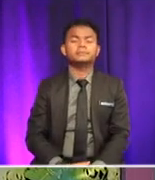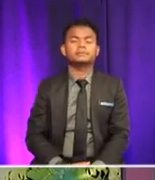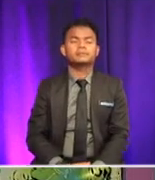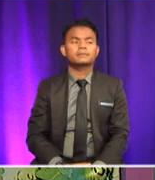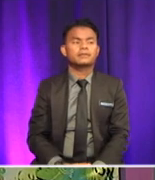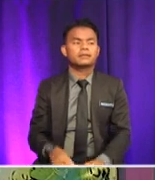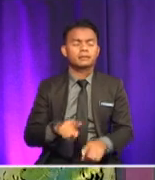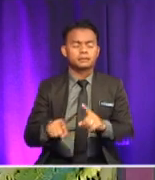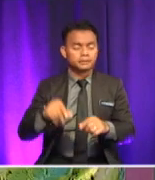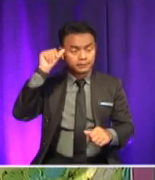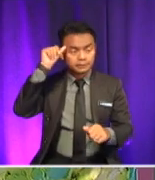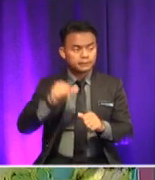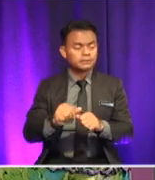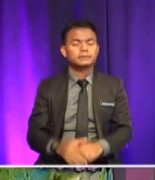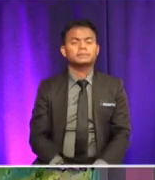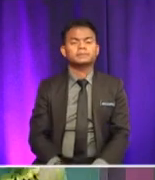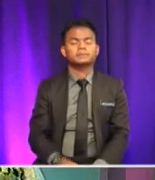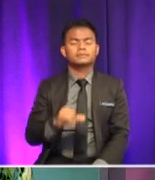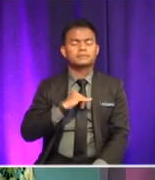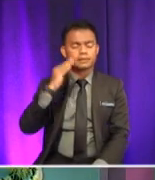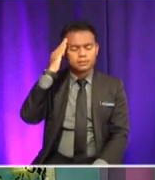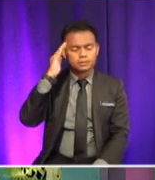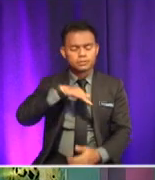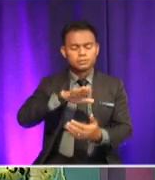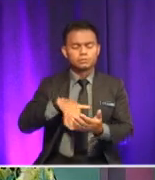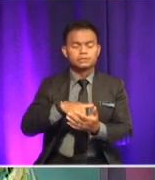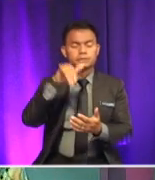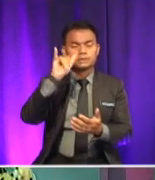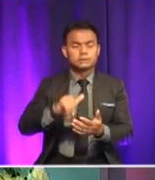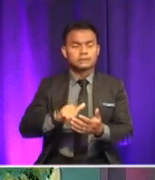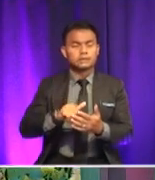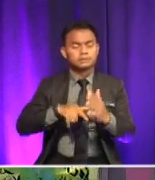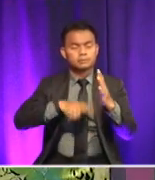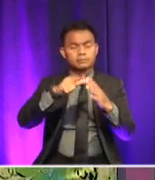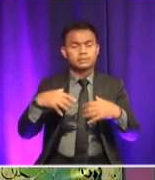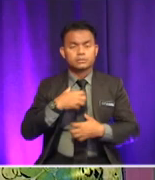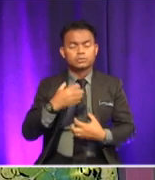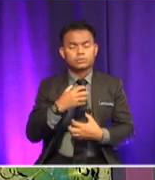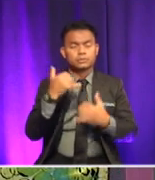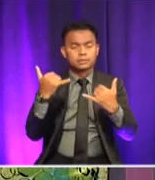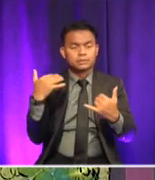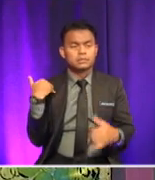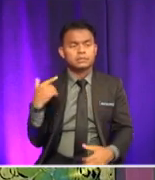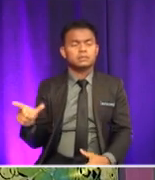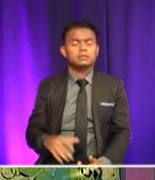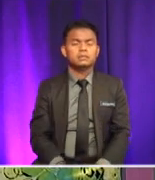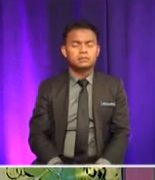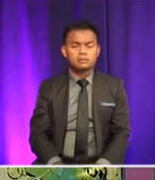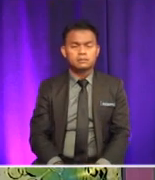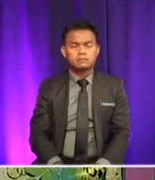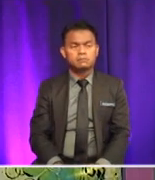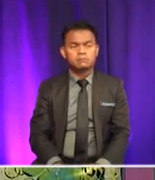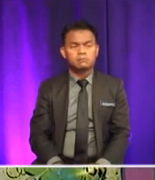But remember, I know that the most interesting thing right now is the AOs. So AOs is always going to be number